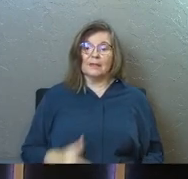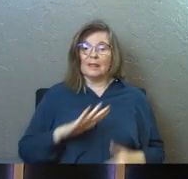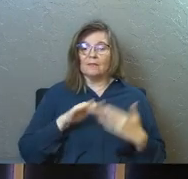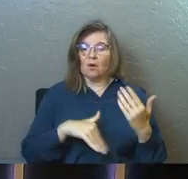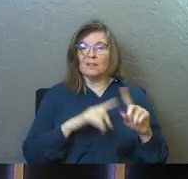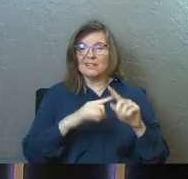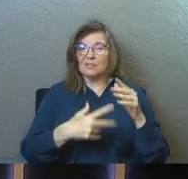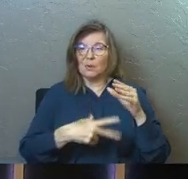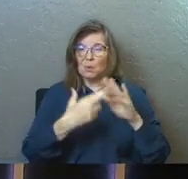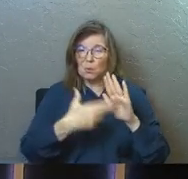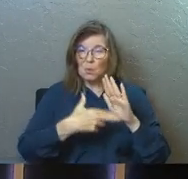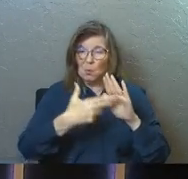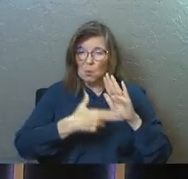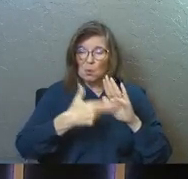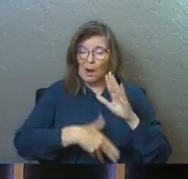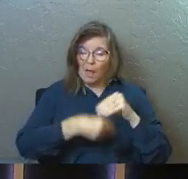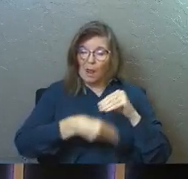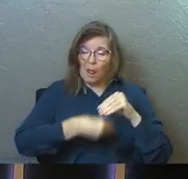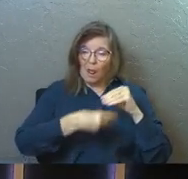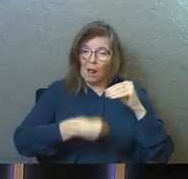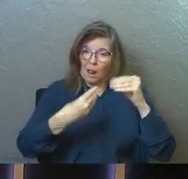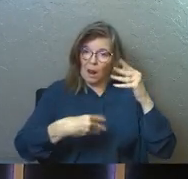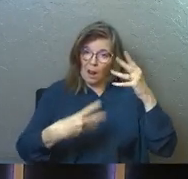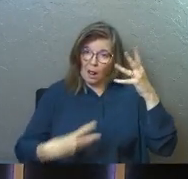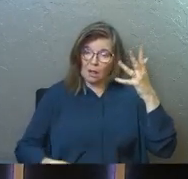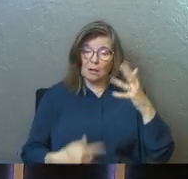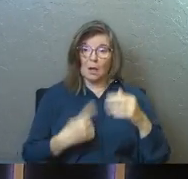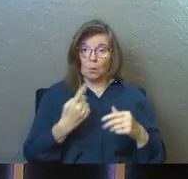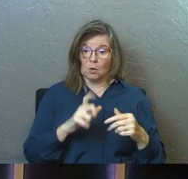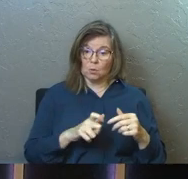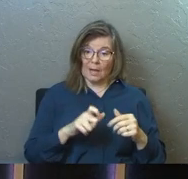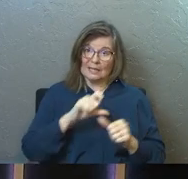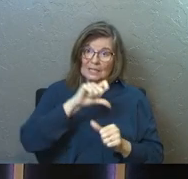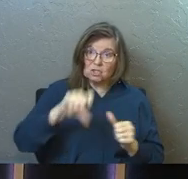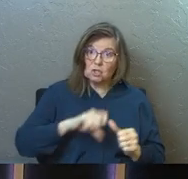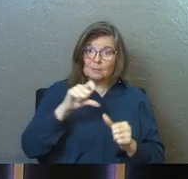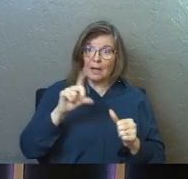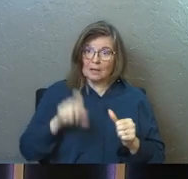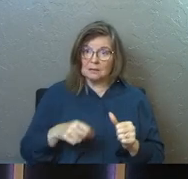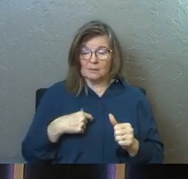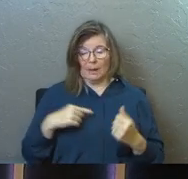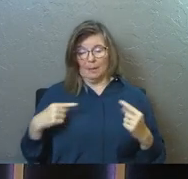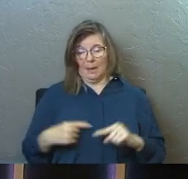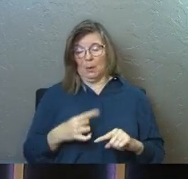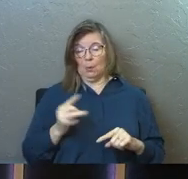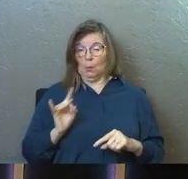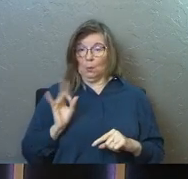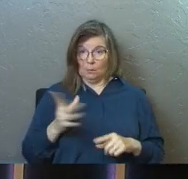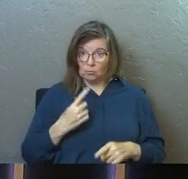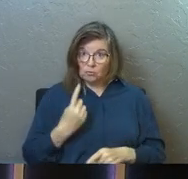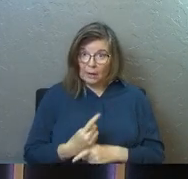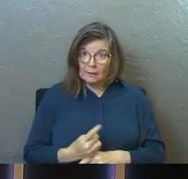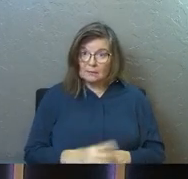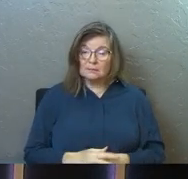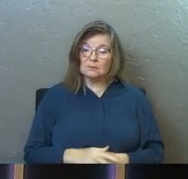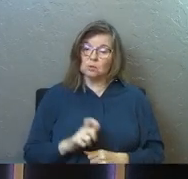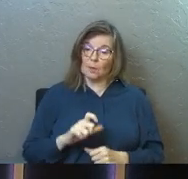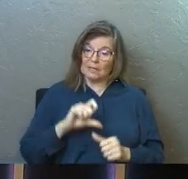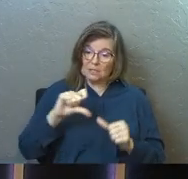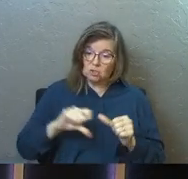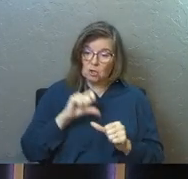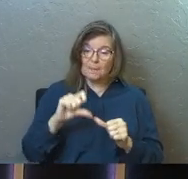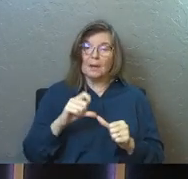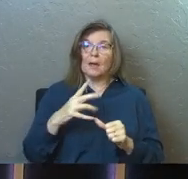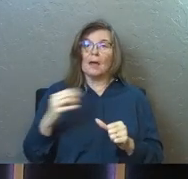And they had all of these rules that they had to follow. And one of them was you had to get circumcised. Very painful, right? You had to